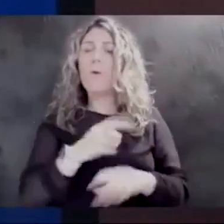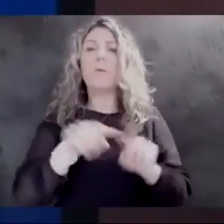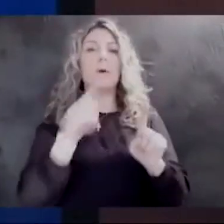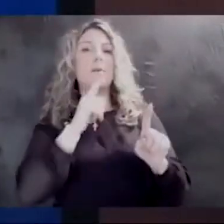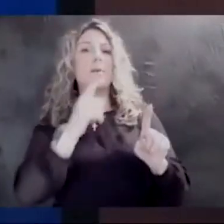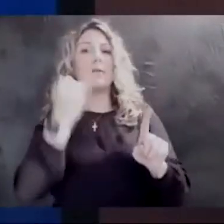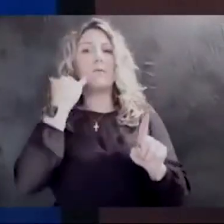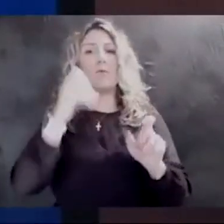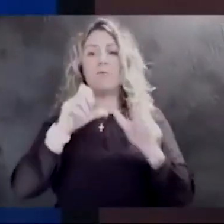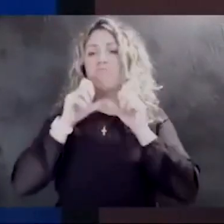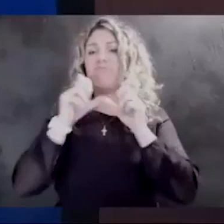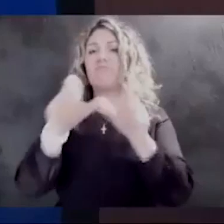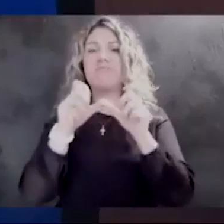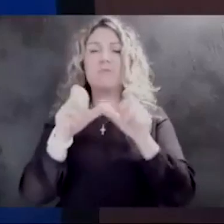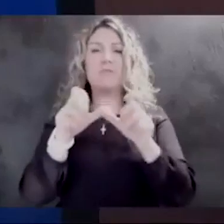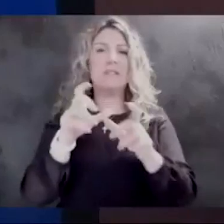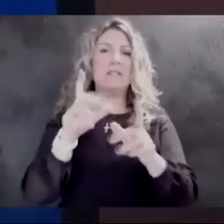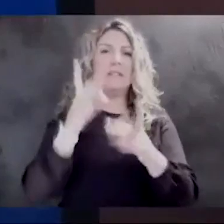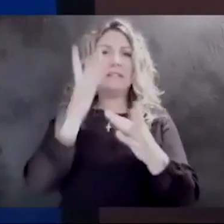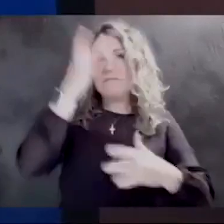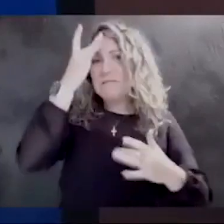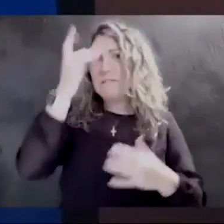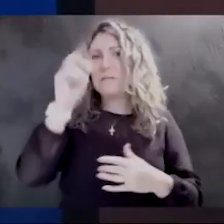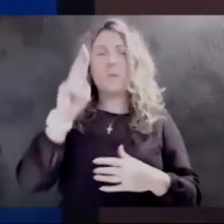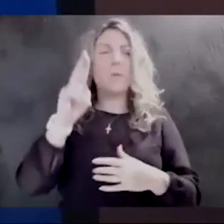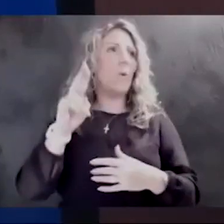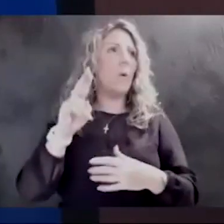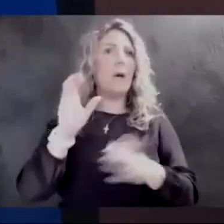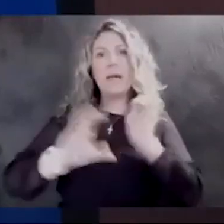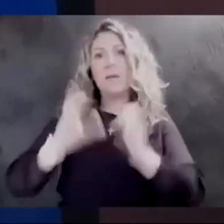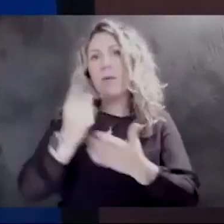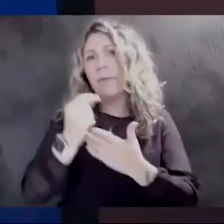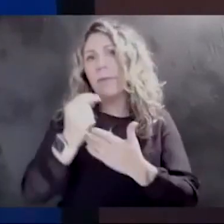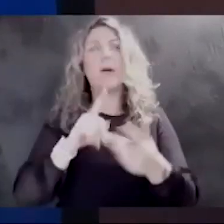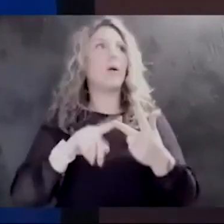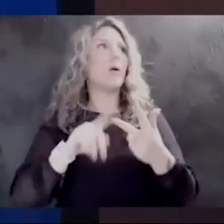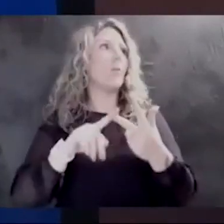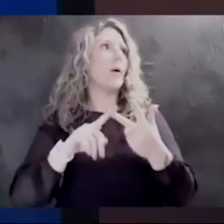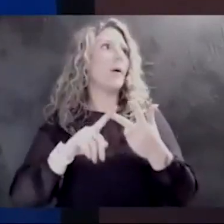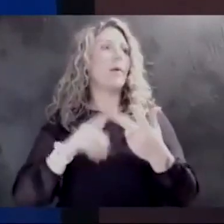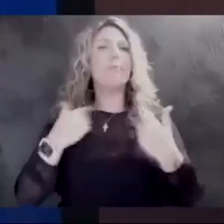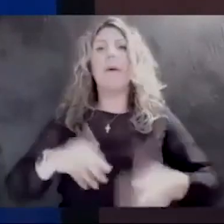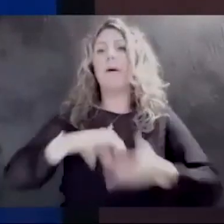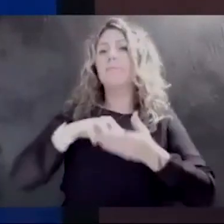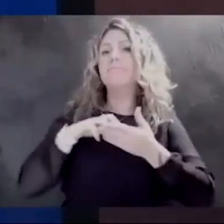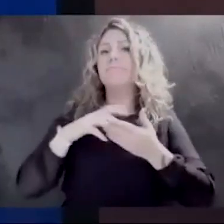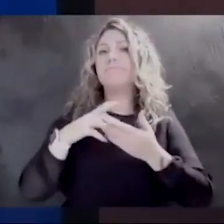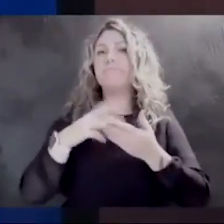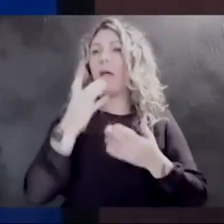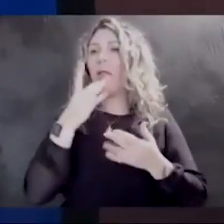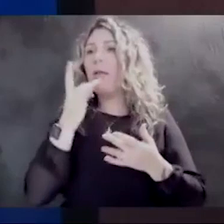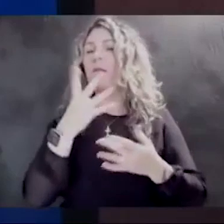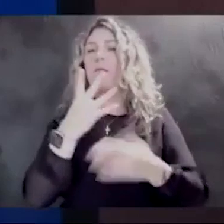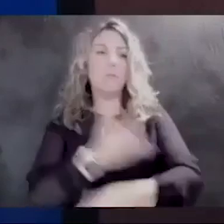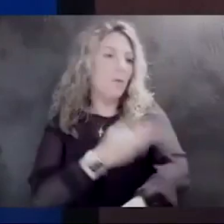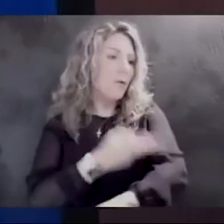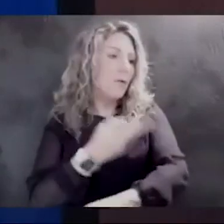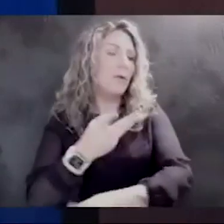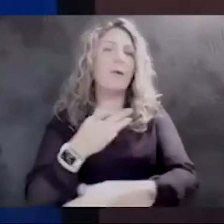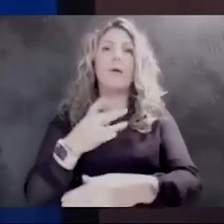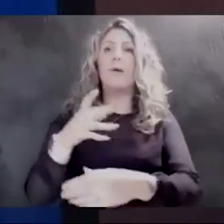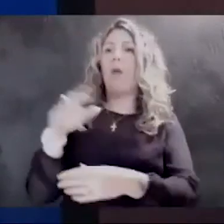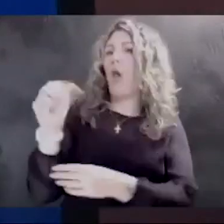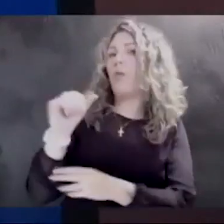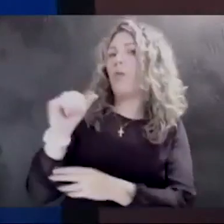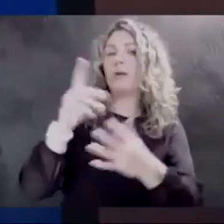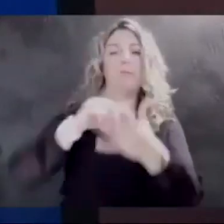or you're in chemotherapy, or you have a transplant and you're on immunosuppressive drugs from transplant, or for bad rheumatoid arthritic diseases or